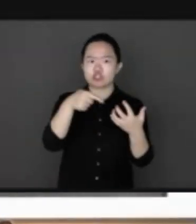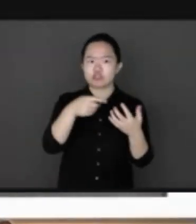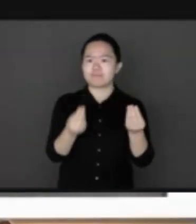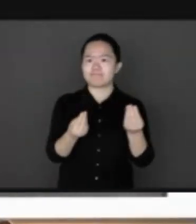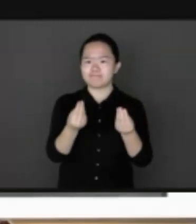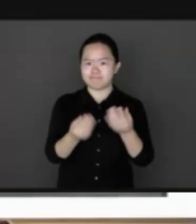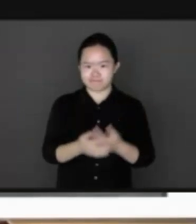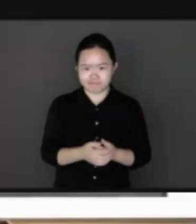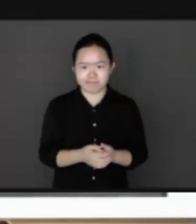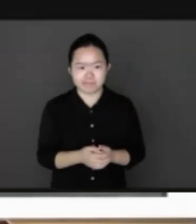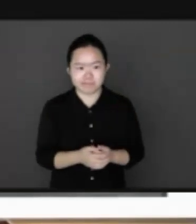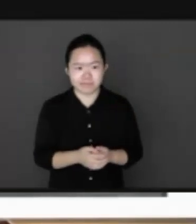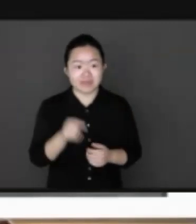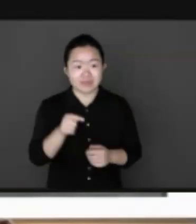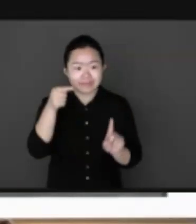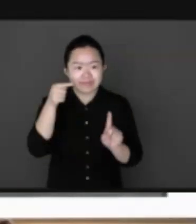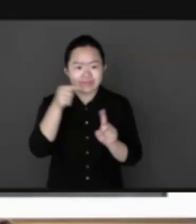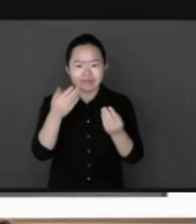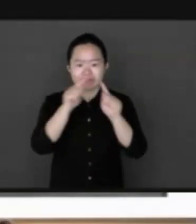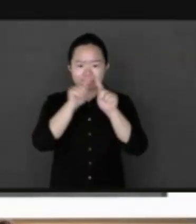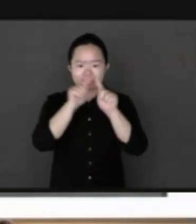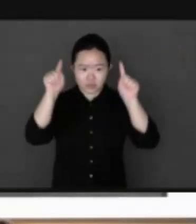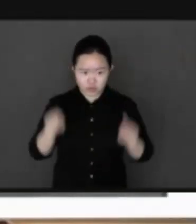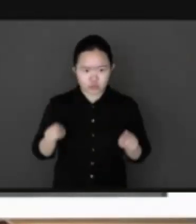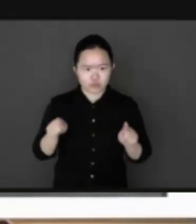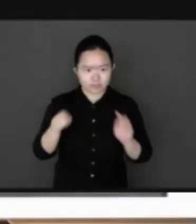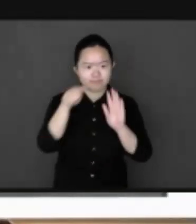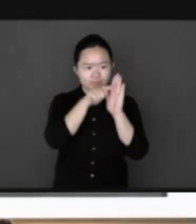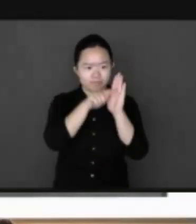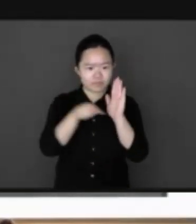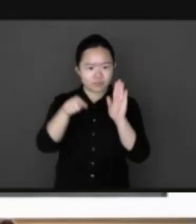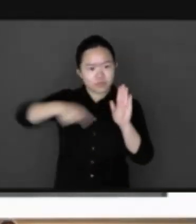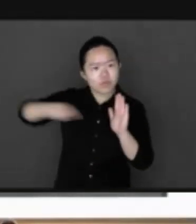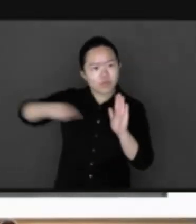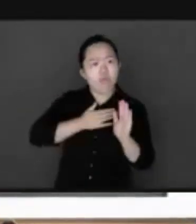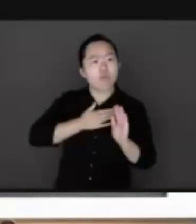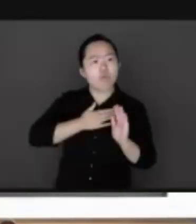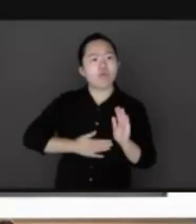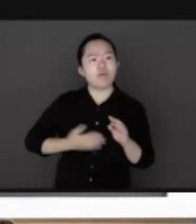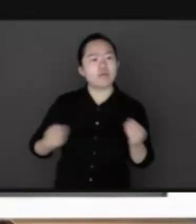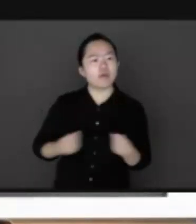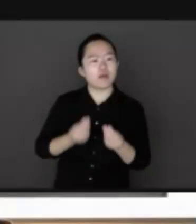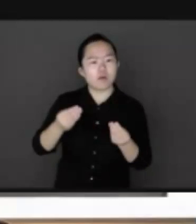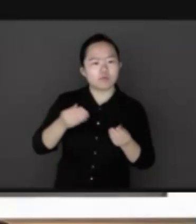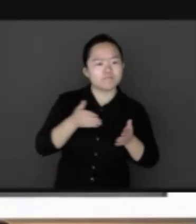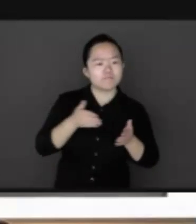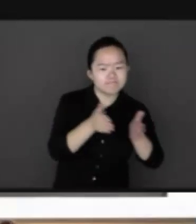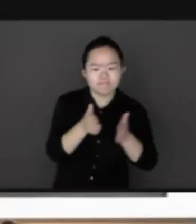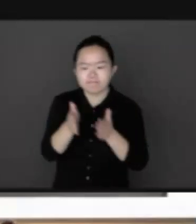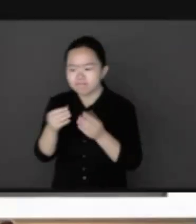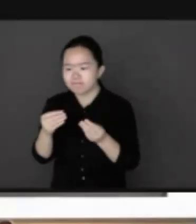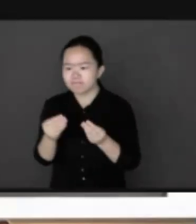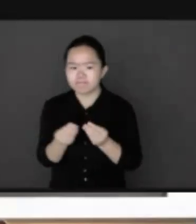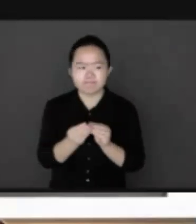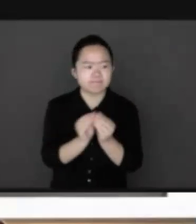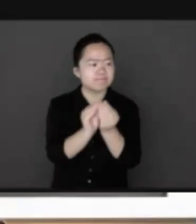creating documentation on how they think this should be done. And they may, of course, be perfect, but they are not the same in the